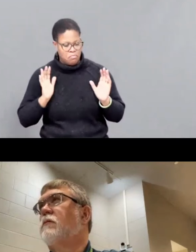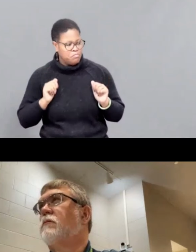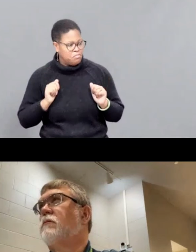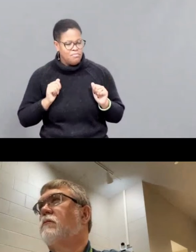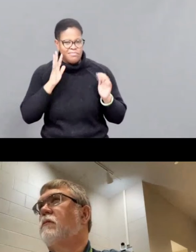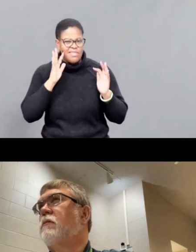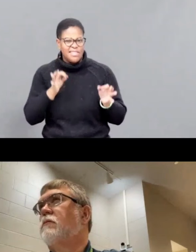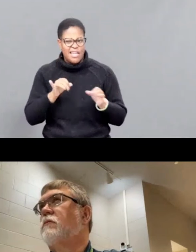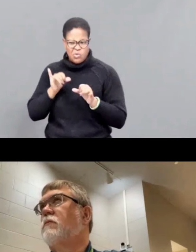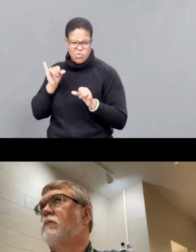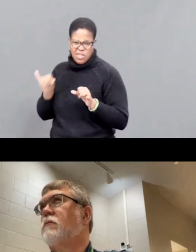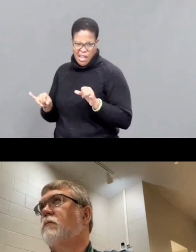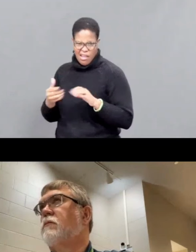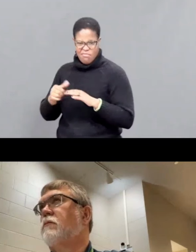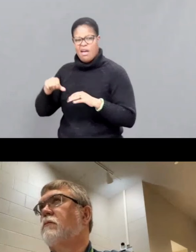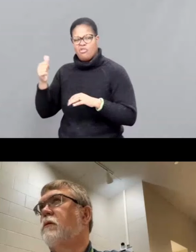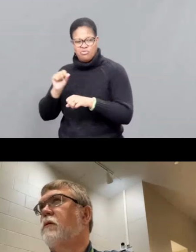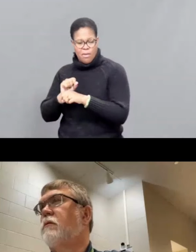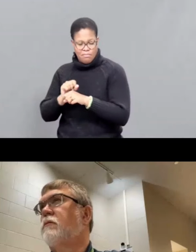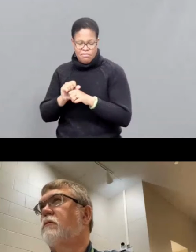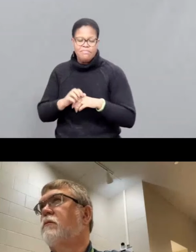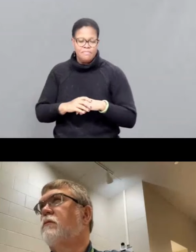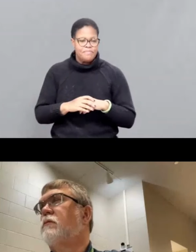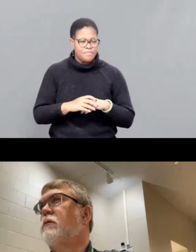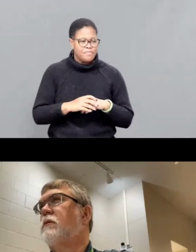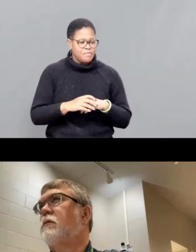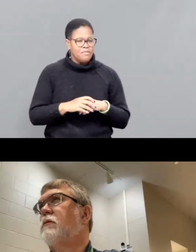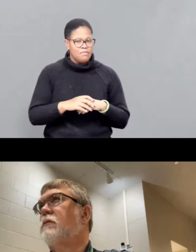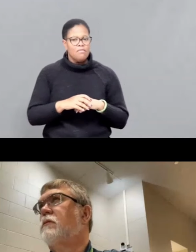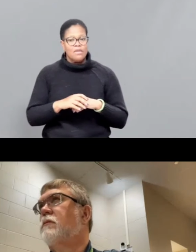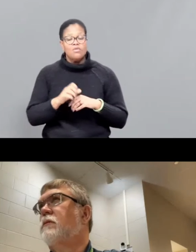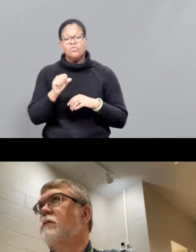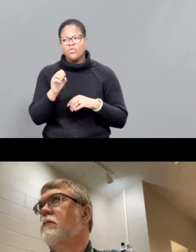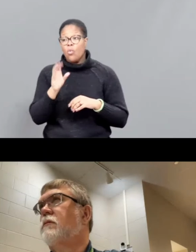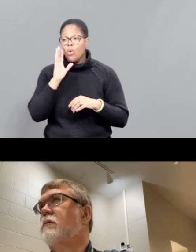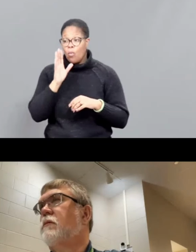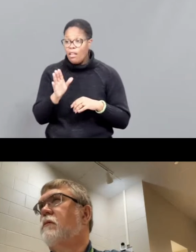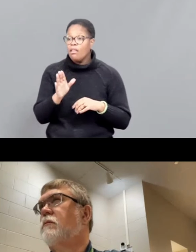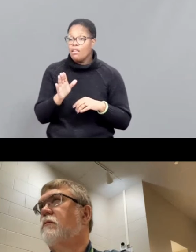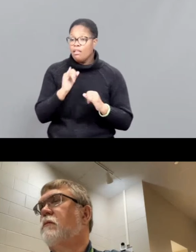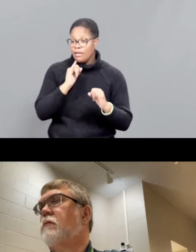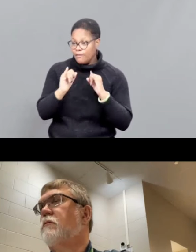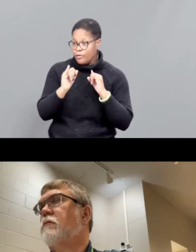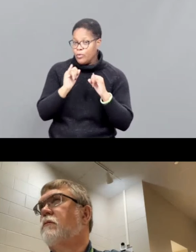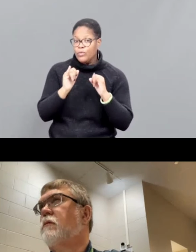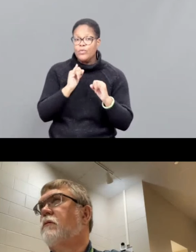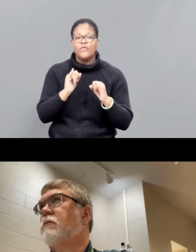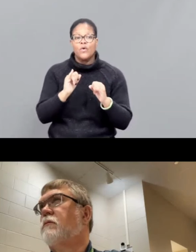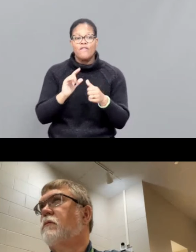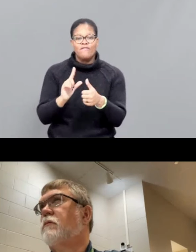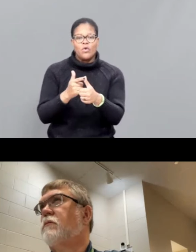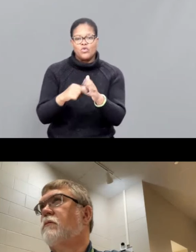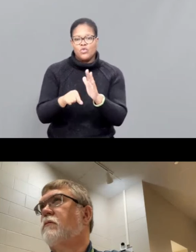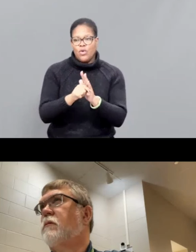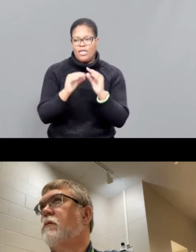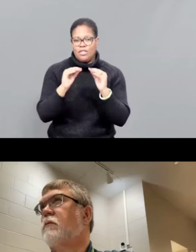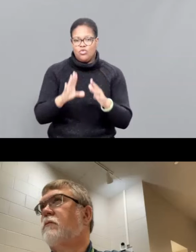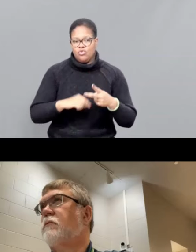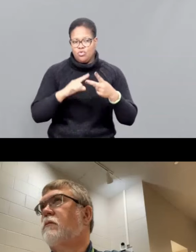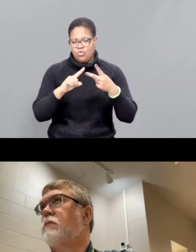and decided to stay where she was. And then we will be interviewing for a first grade